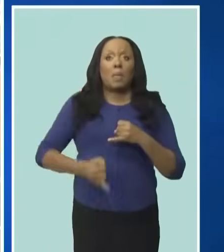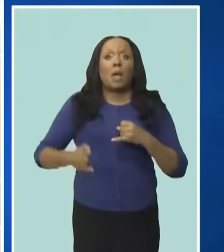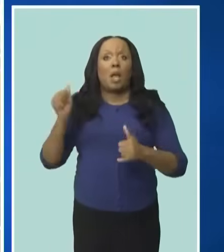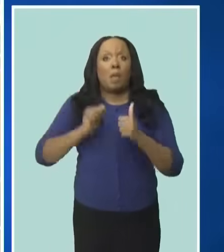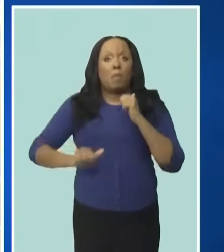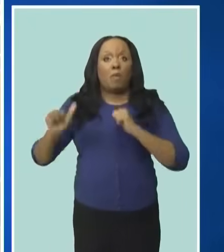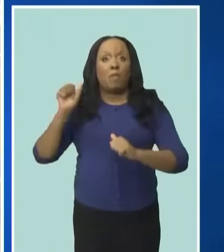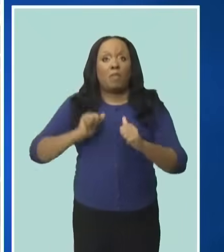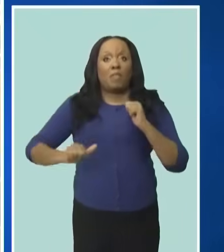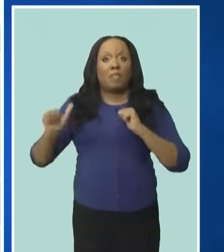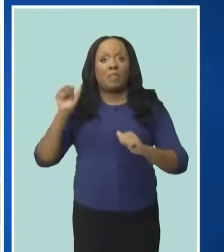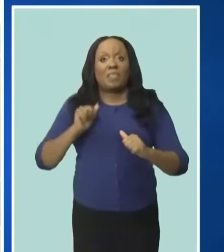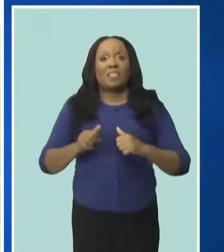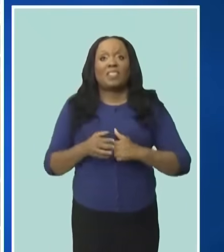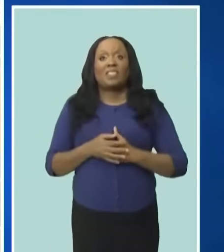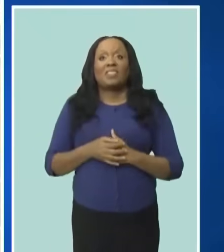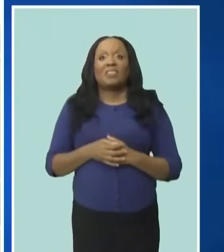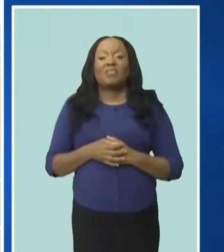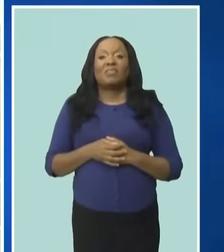performances.